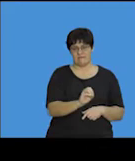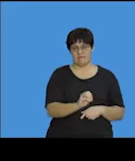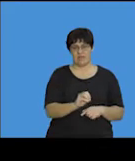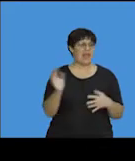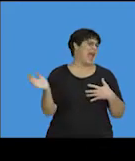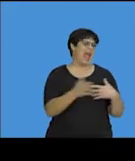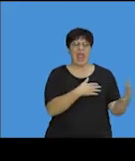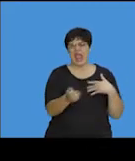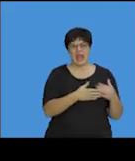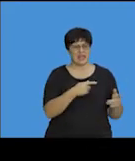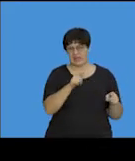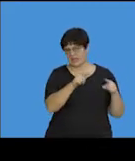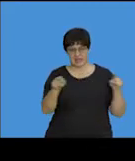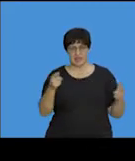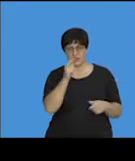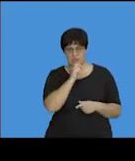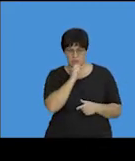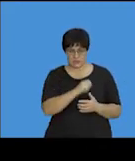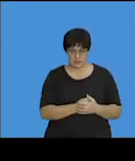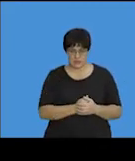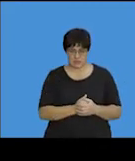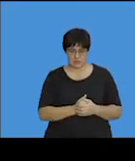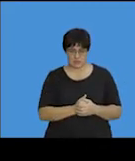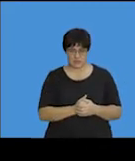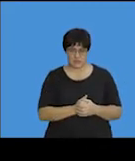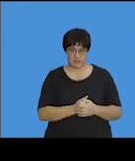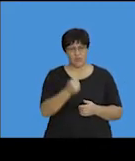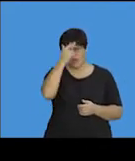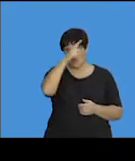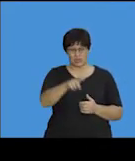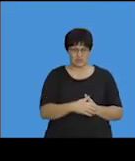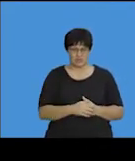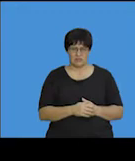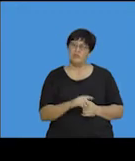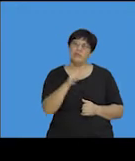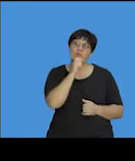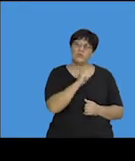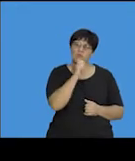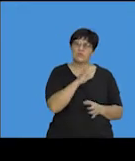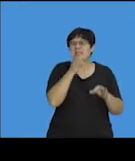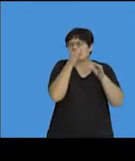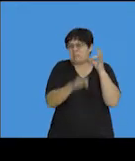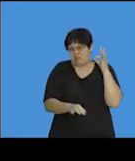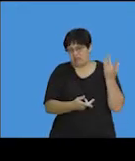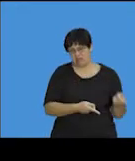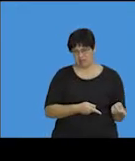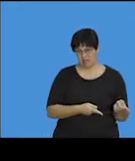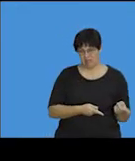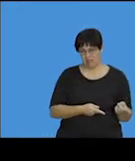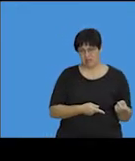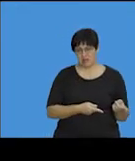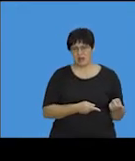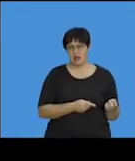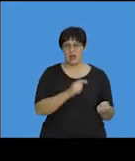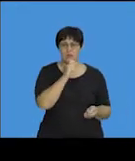so we can actually use any of the equations. But let's be logical. Let's use the